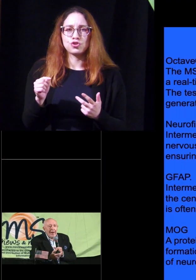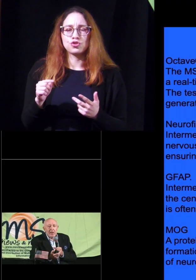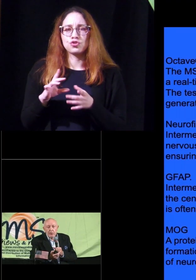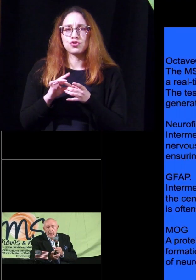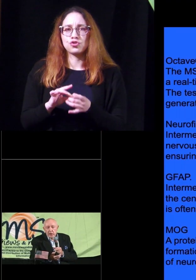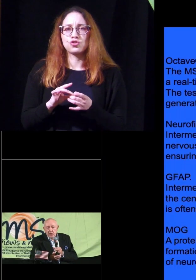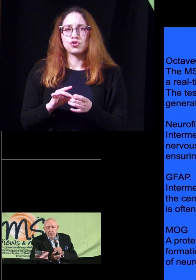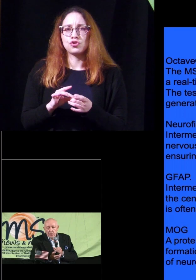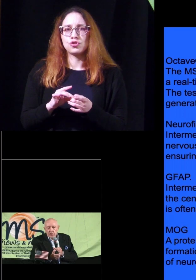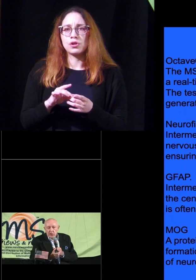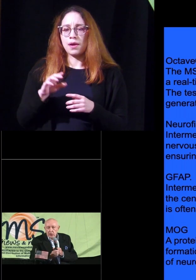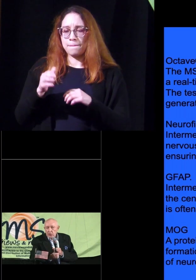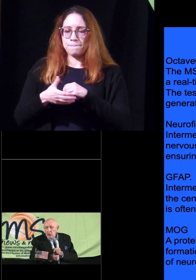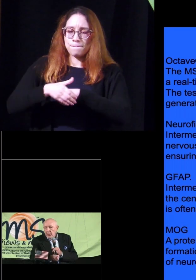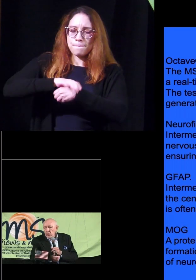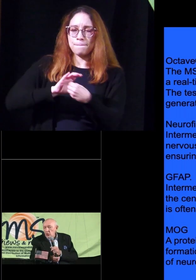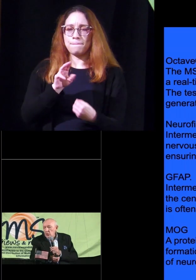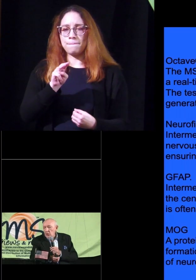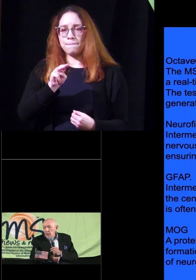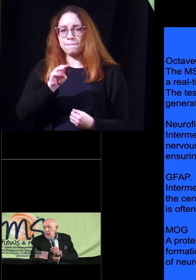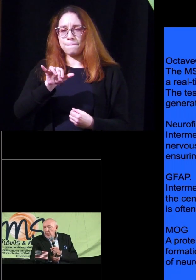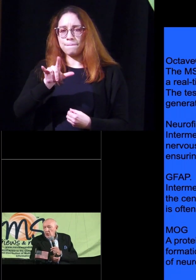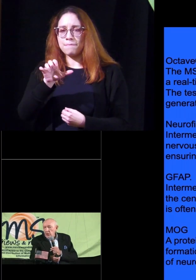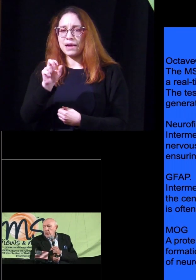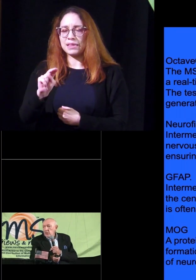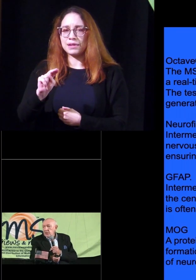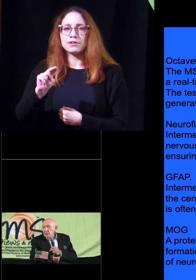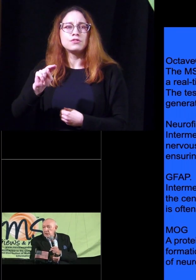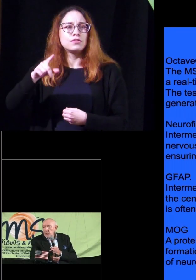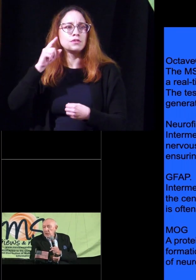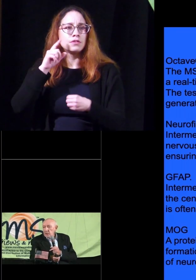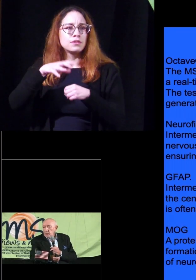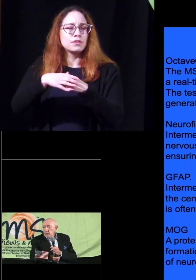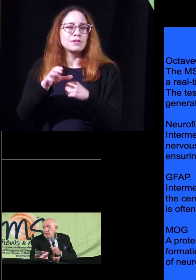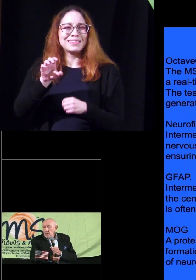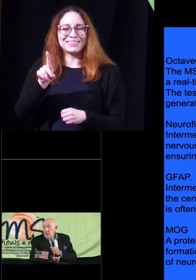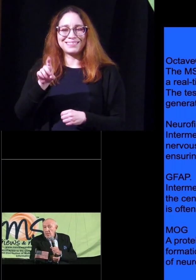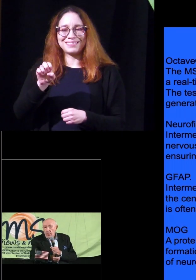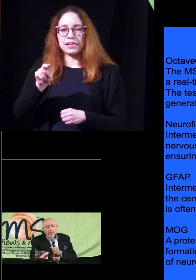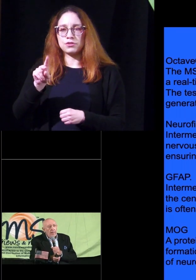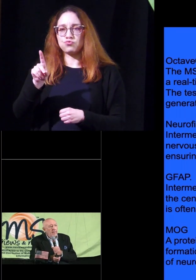related to myelin formation. There's a cell in your brain called an oligodendrocyte.